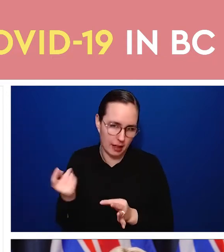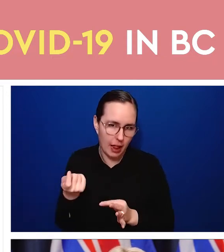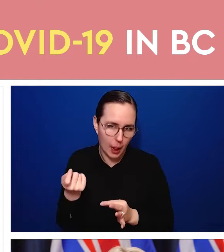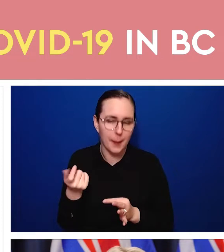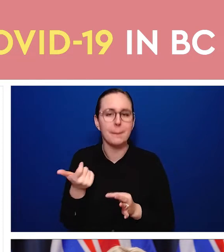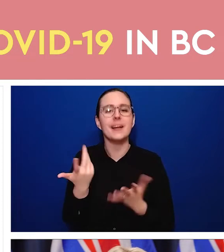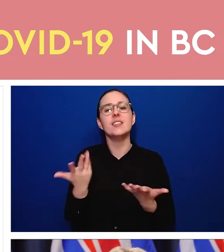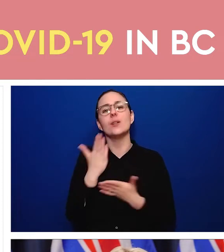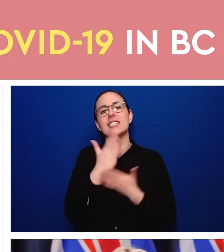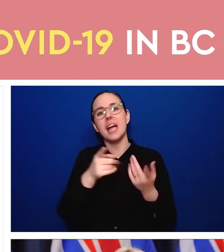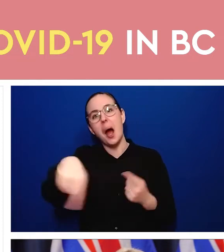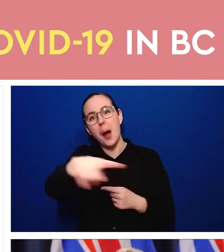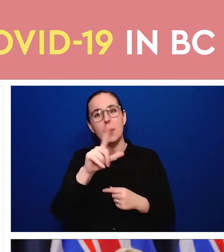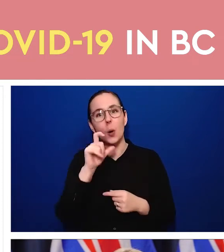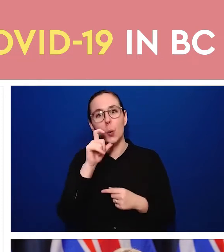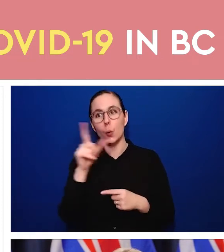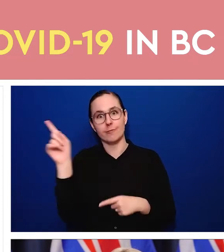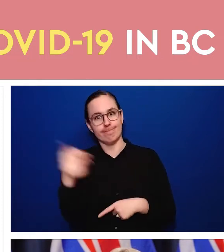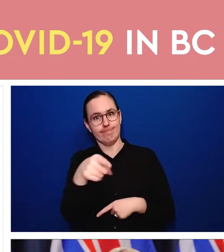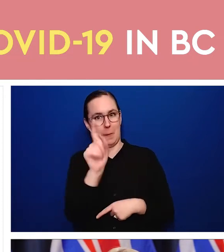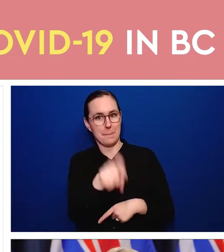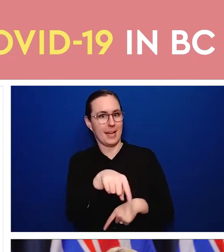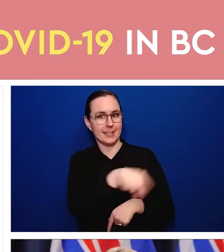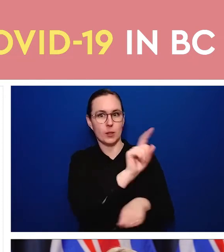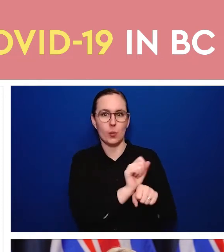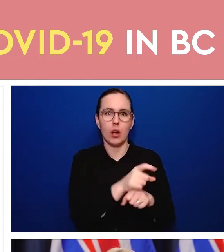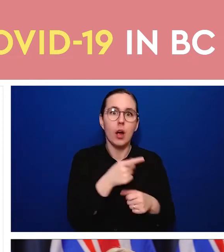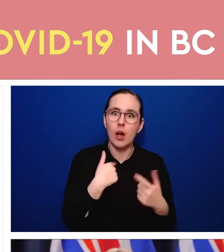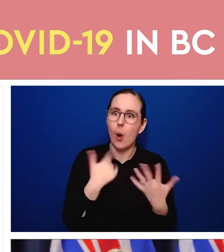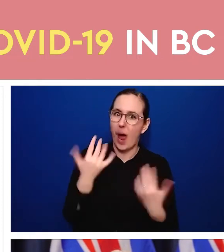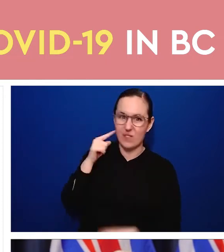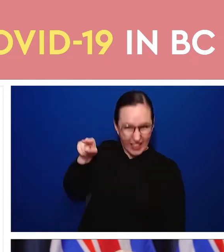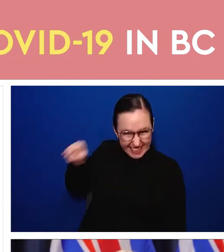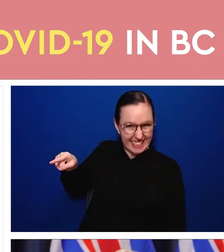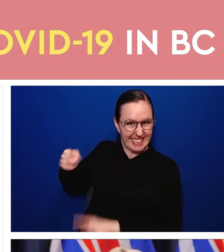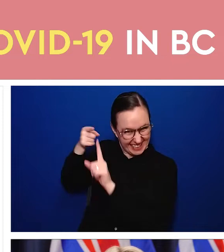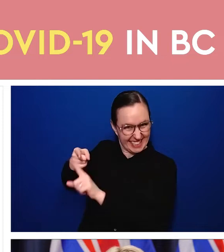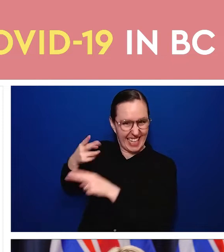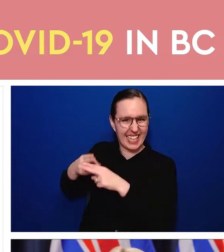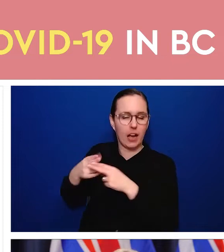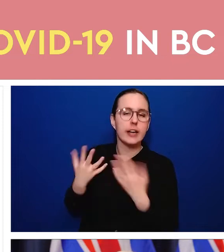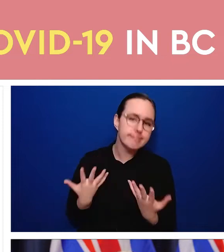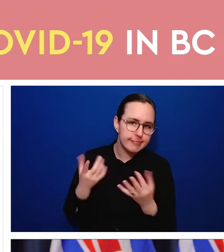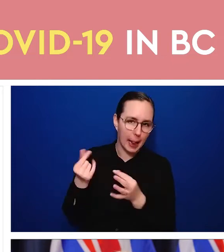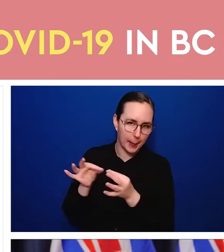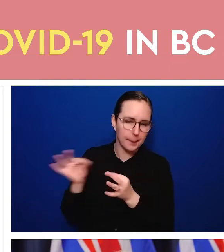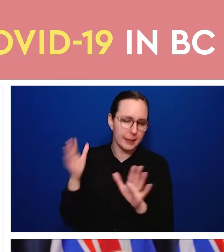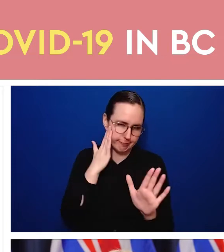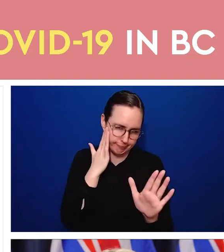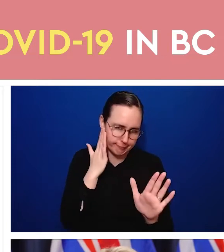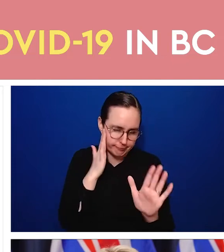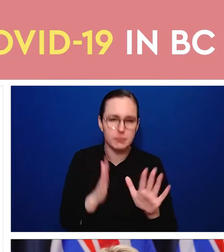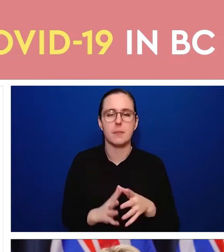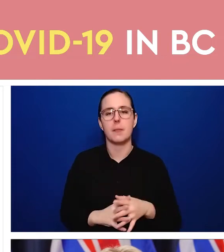their workplaces, but also for the regulated health professions. We are taking then a measured approach